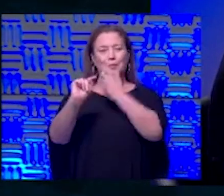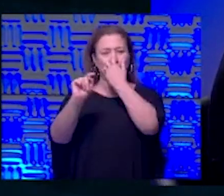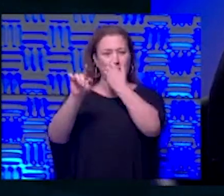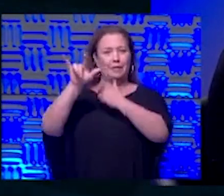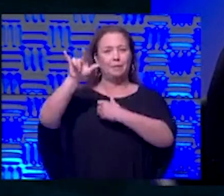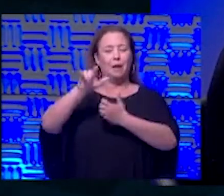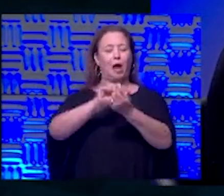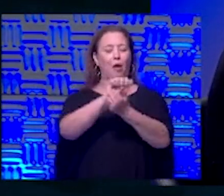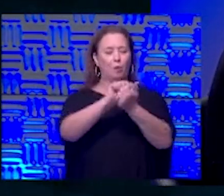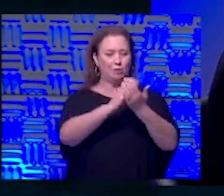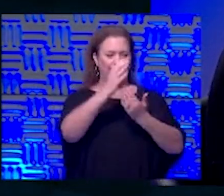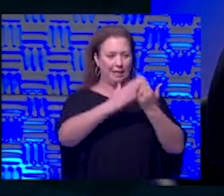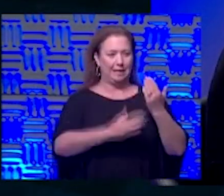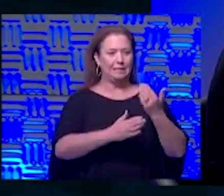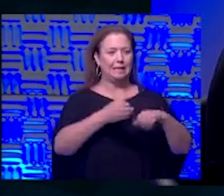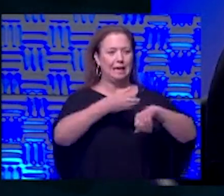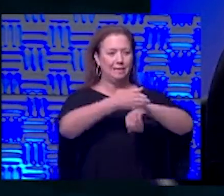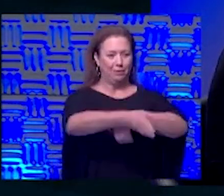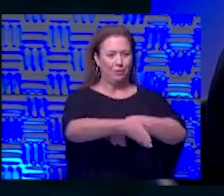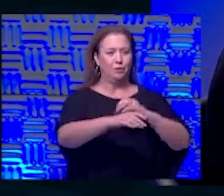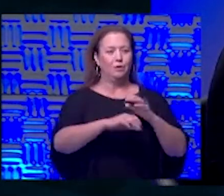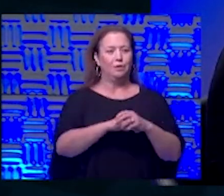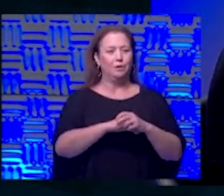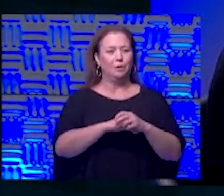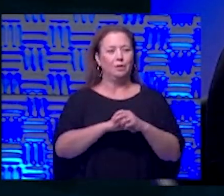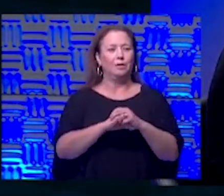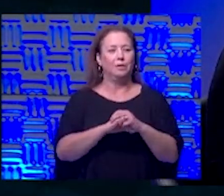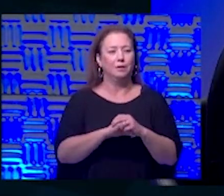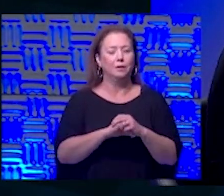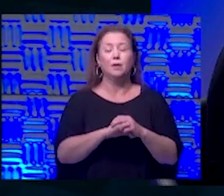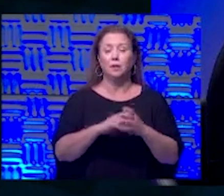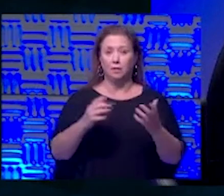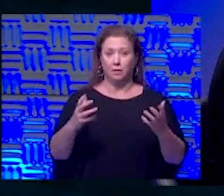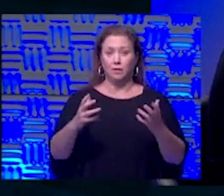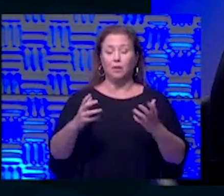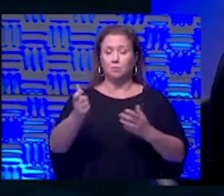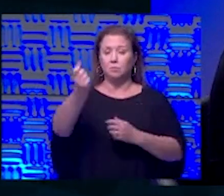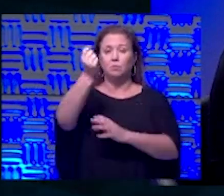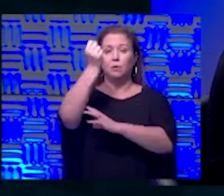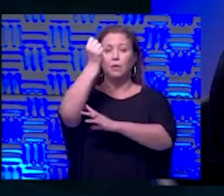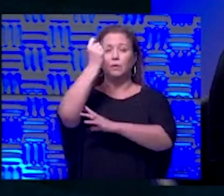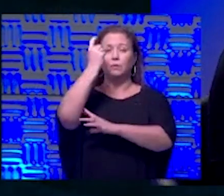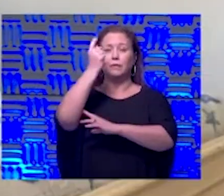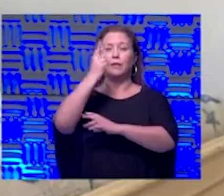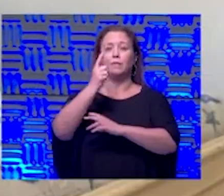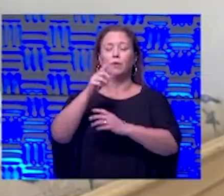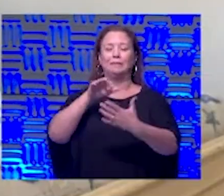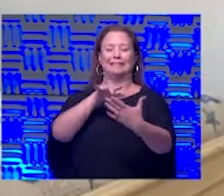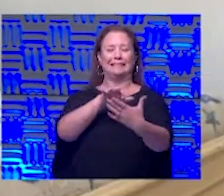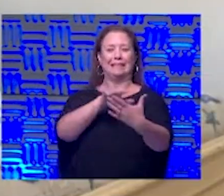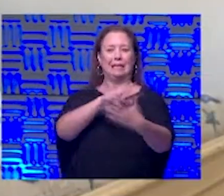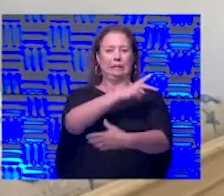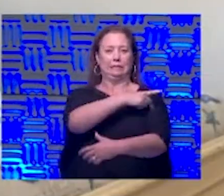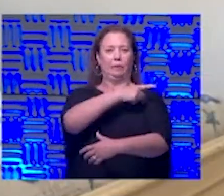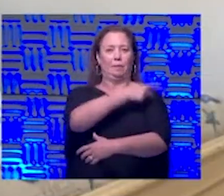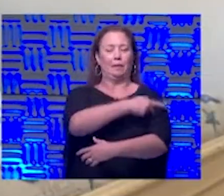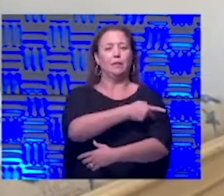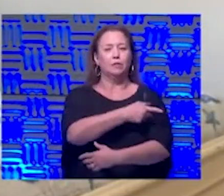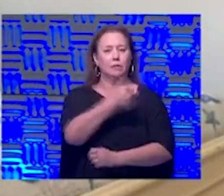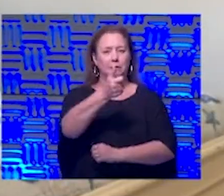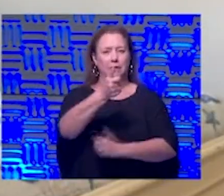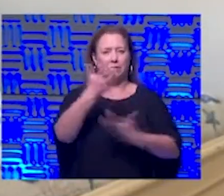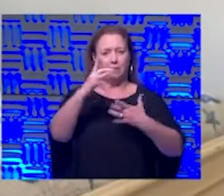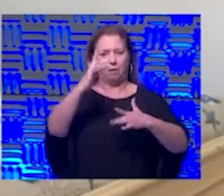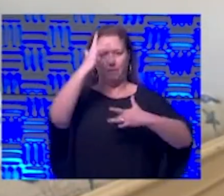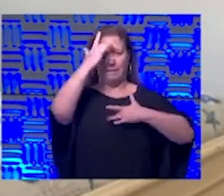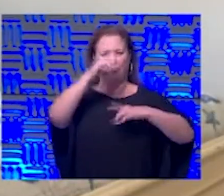I did wash my hands afterwards. So we do understand, and these are from studies from patients who have been infected